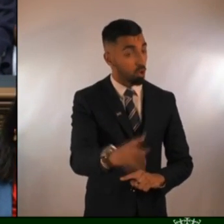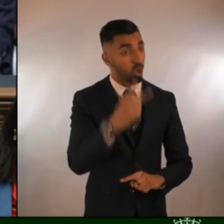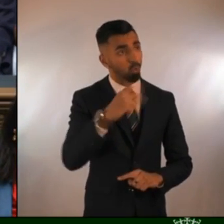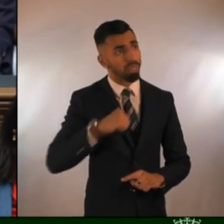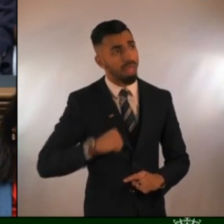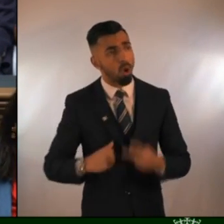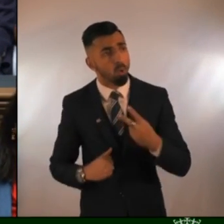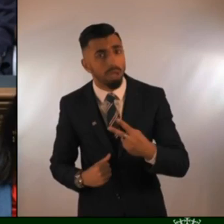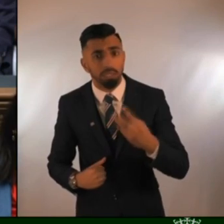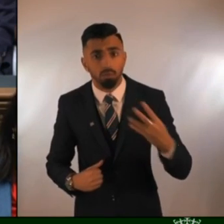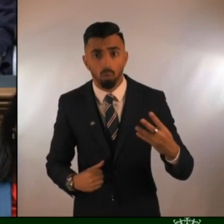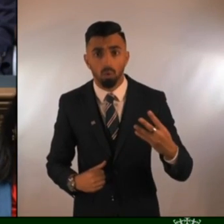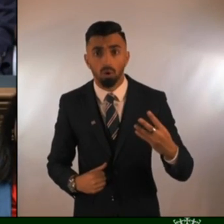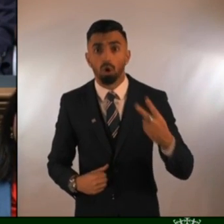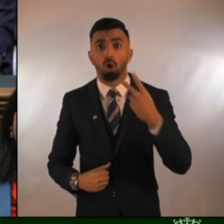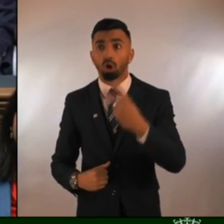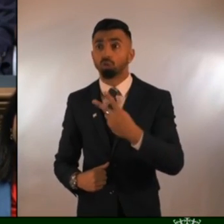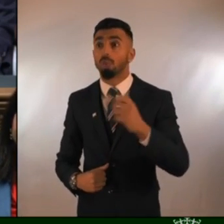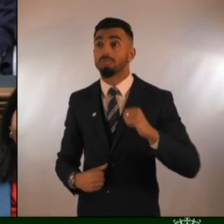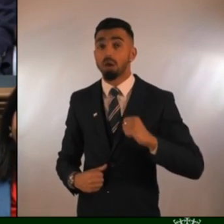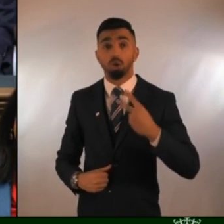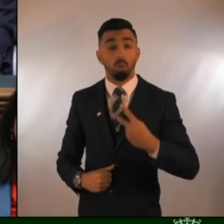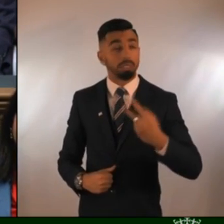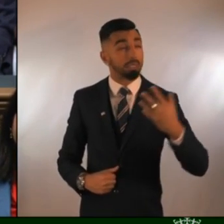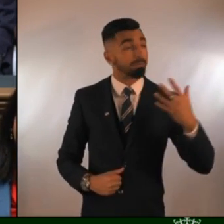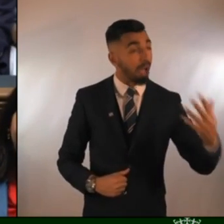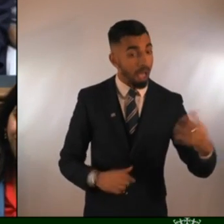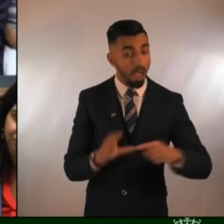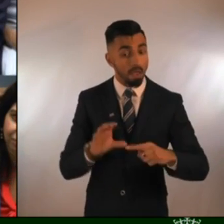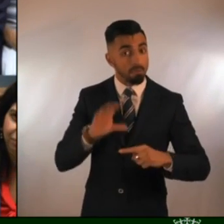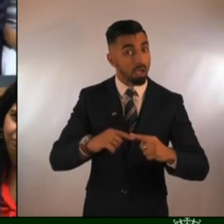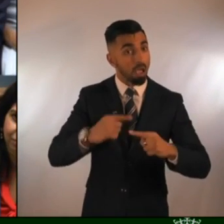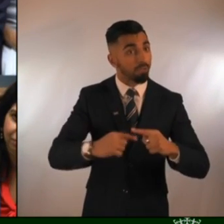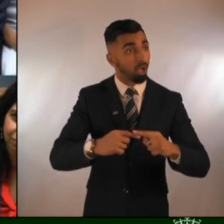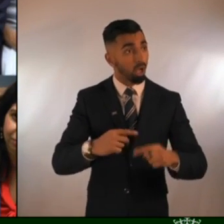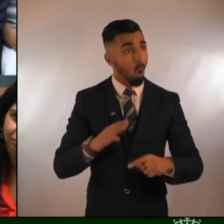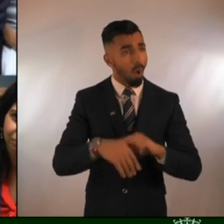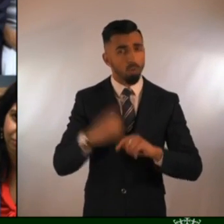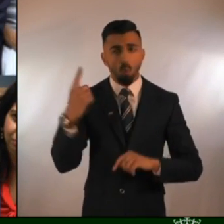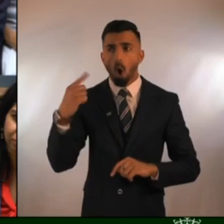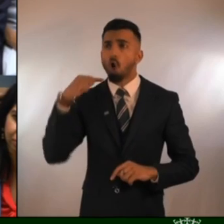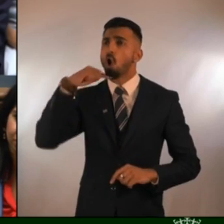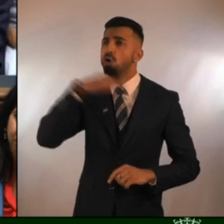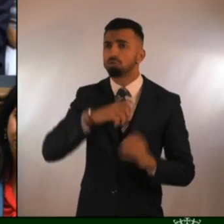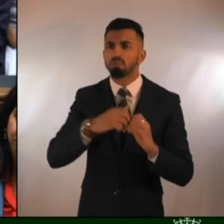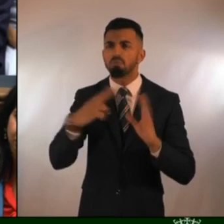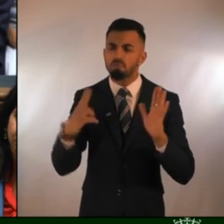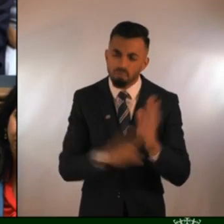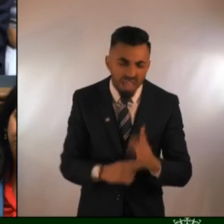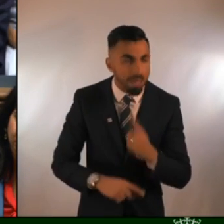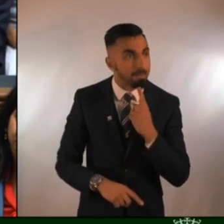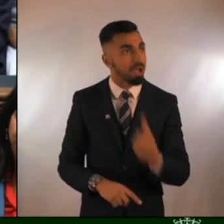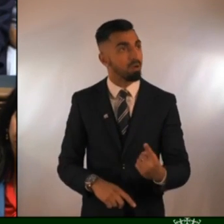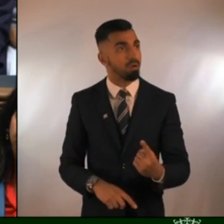reach over £110 billion. I will set out the detailed capital allocations at the spending review, but I'm